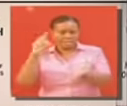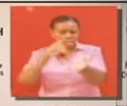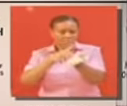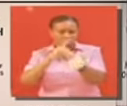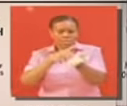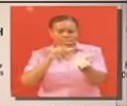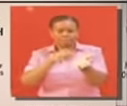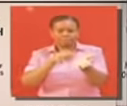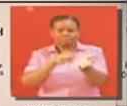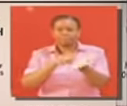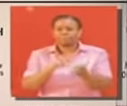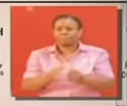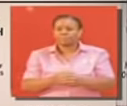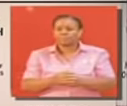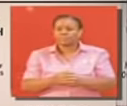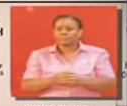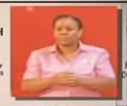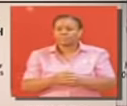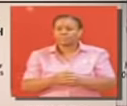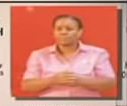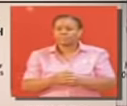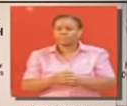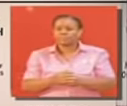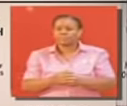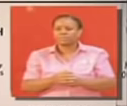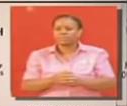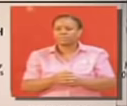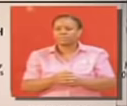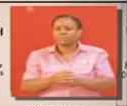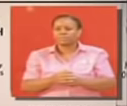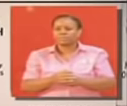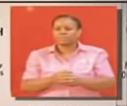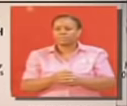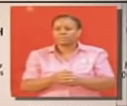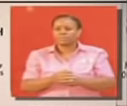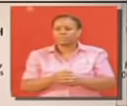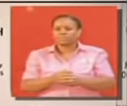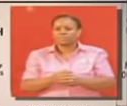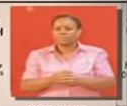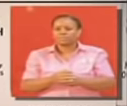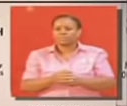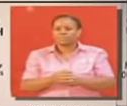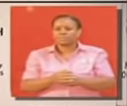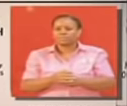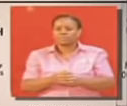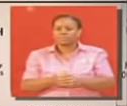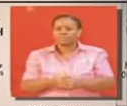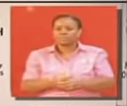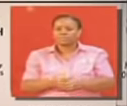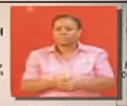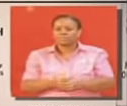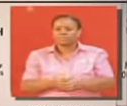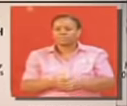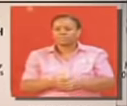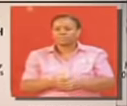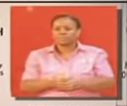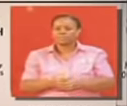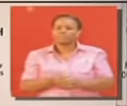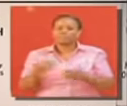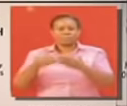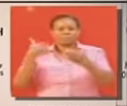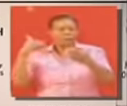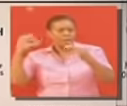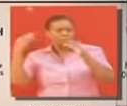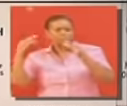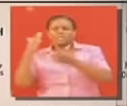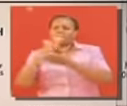to when you explained that some people are misunderstanding the use of the EpiCoV. So I just wanted to get some clarity.